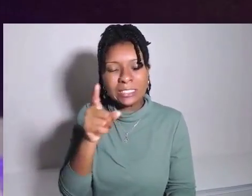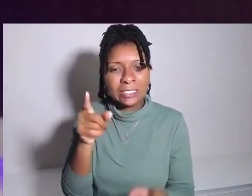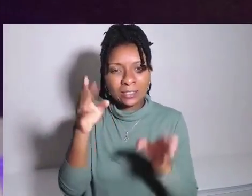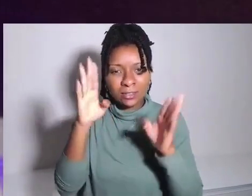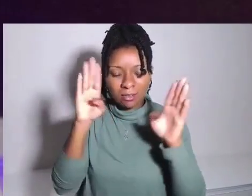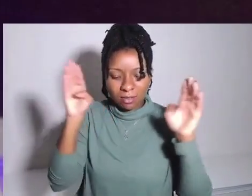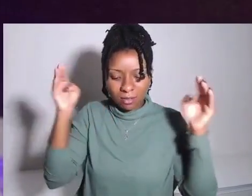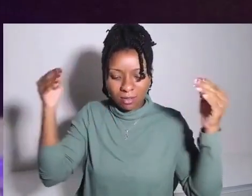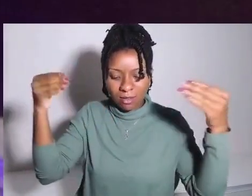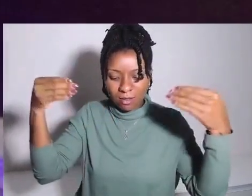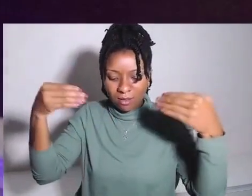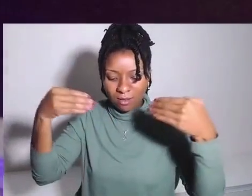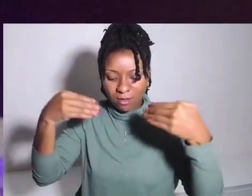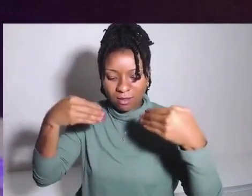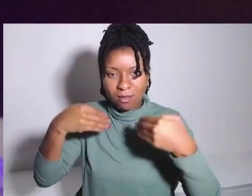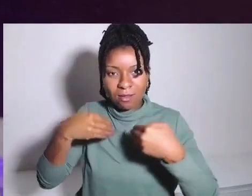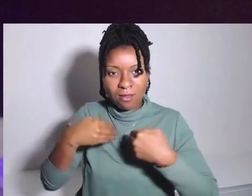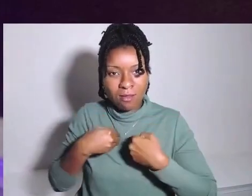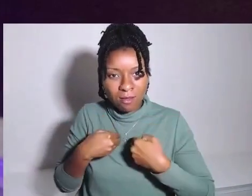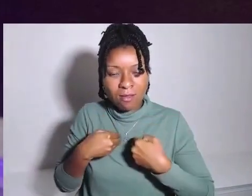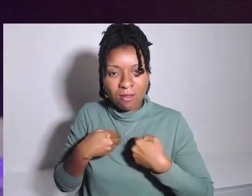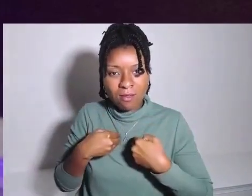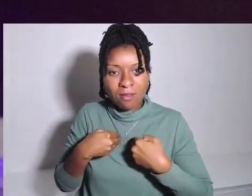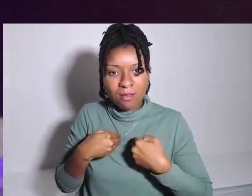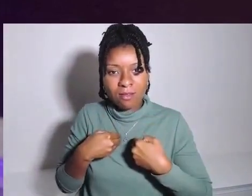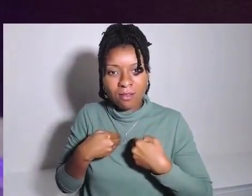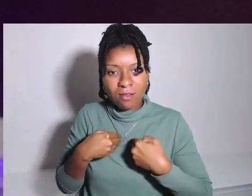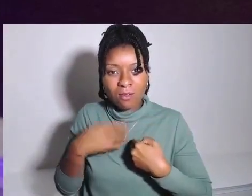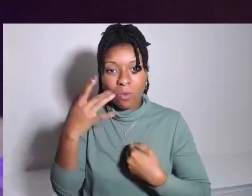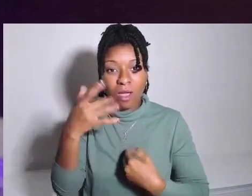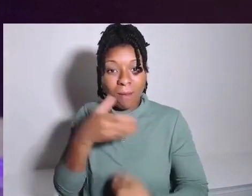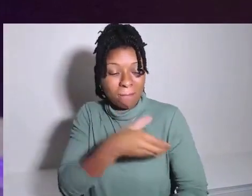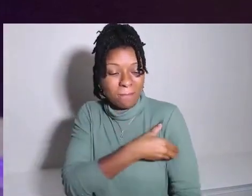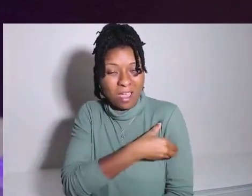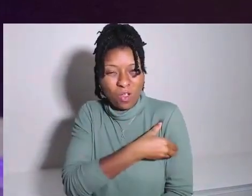to the power that we have.